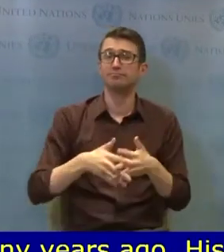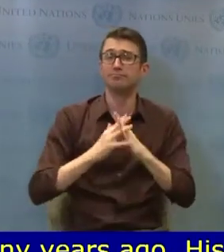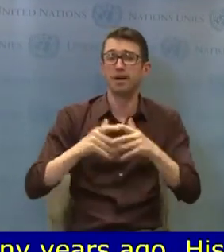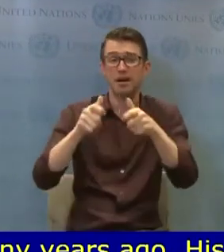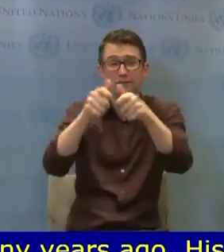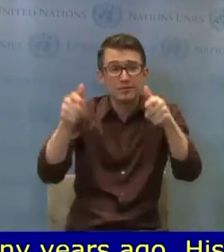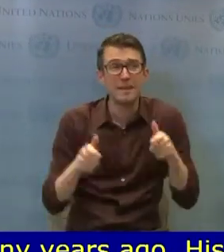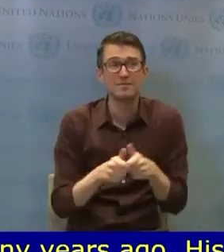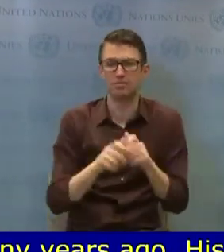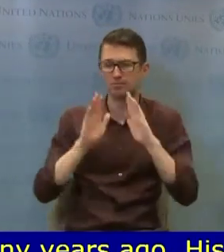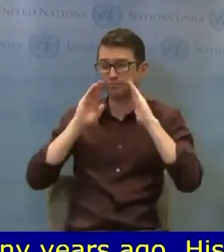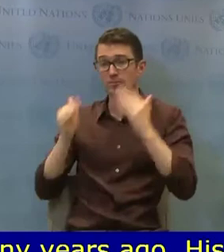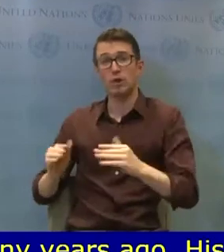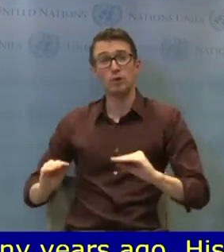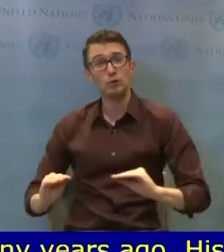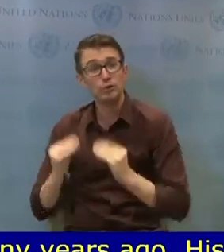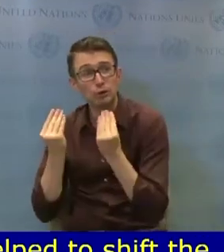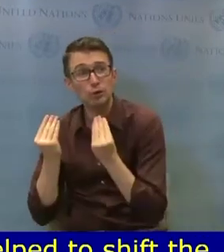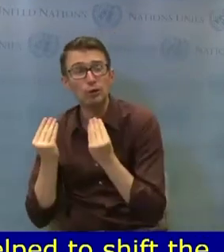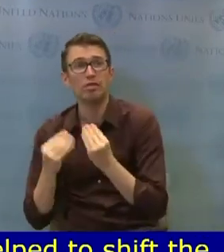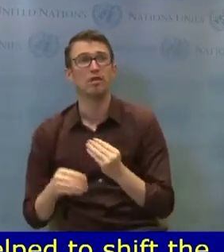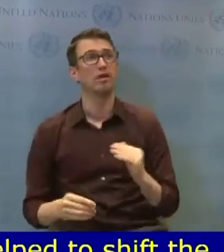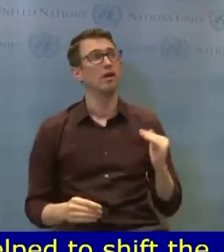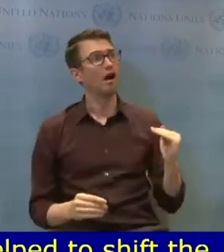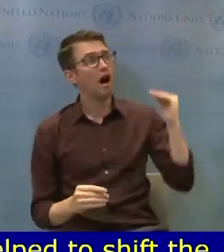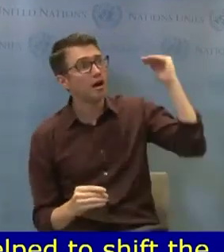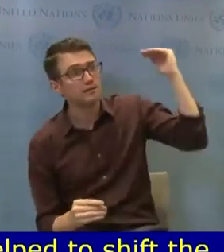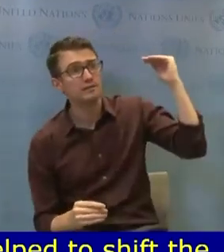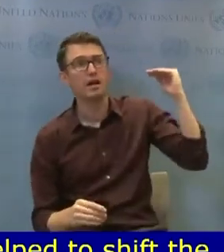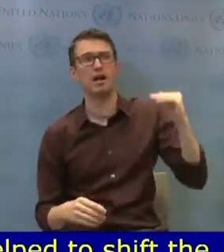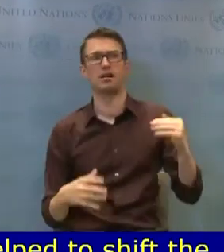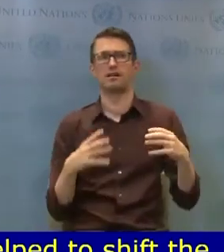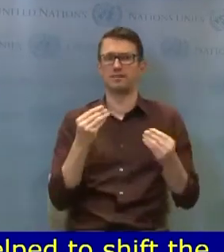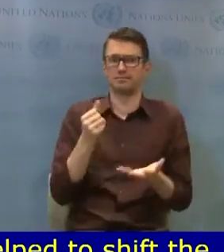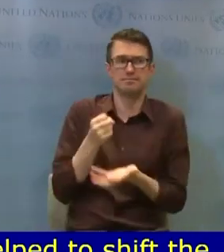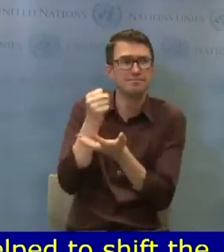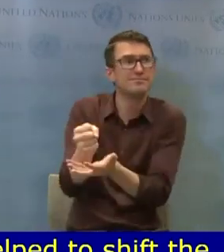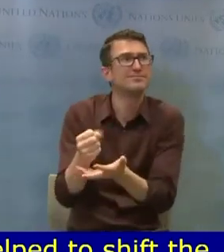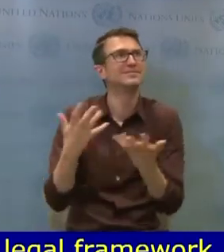charity to holders of human rights. Thank you very much.